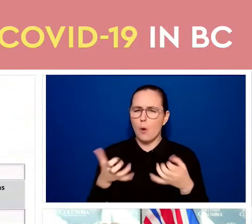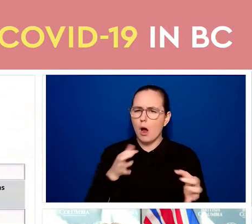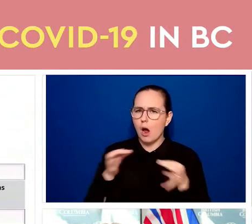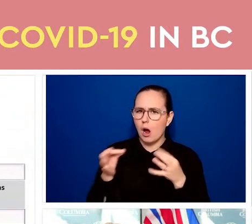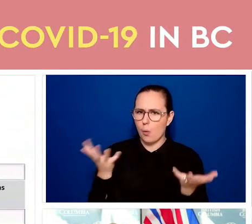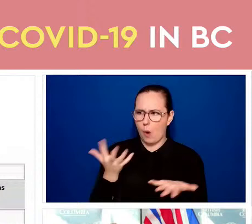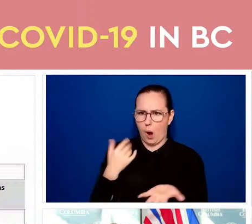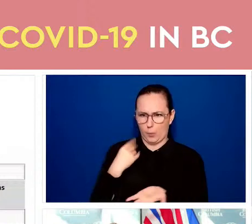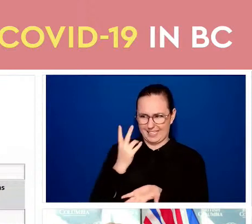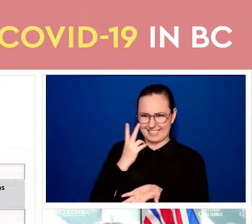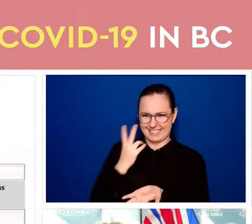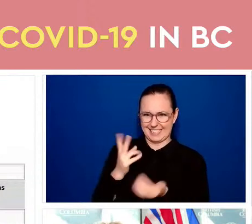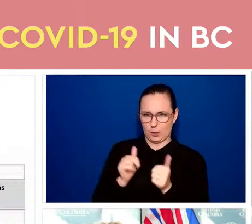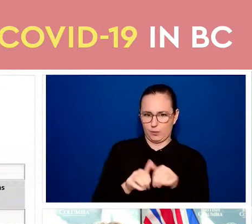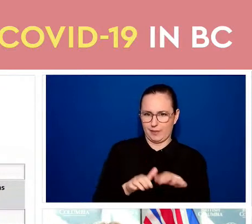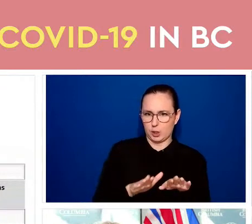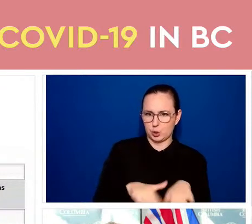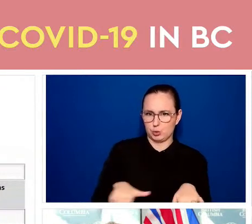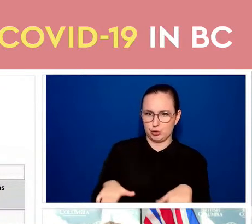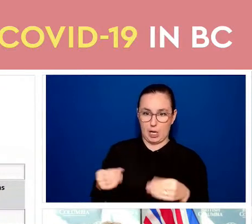COVID-19. Oops.